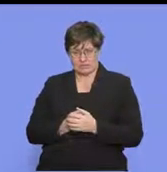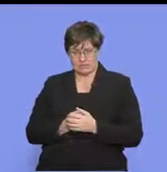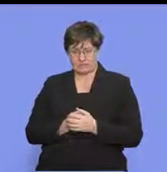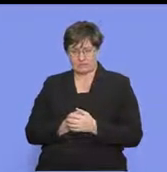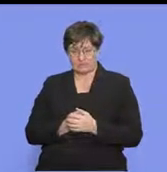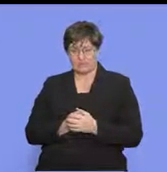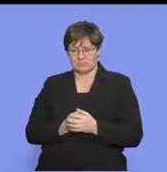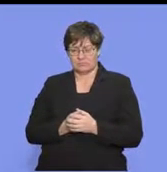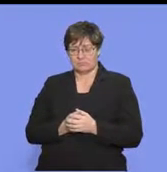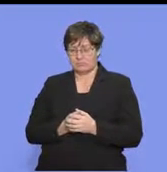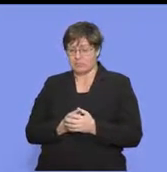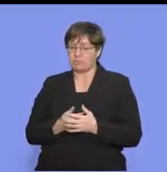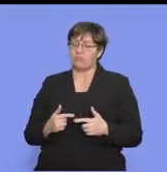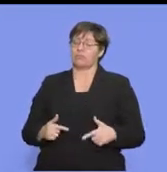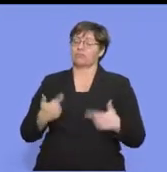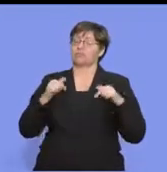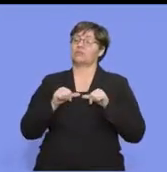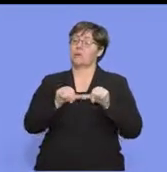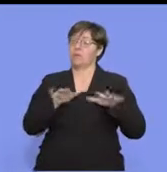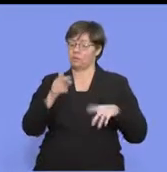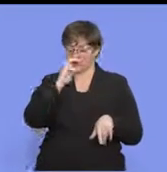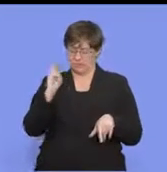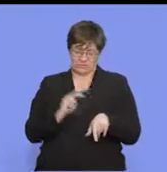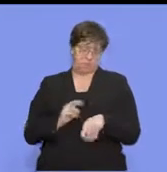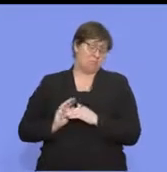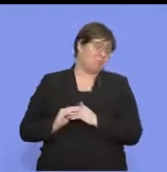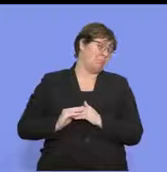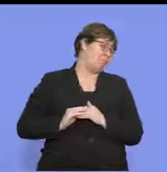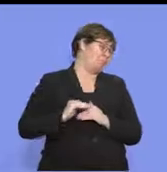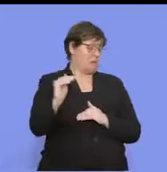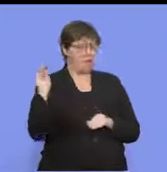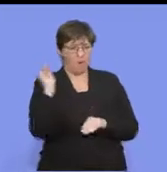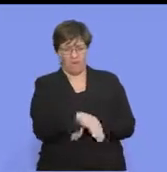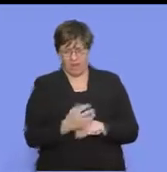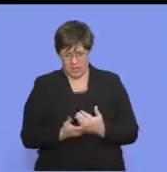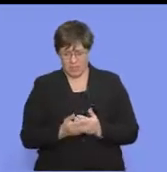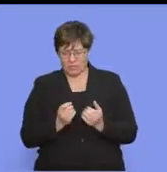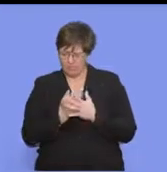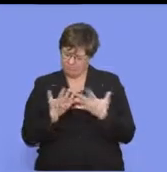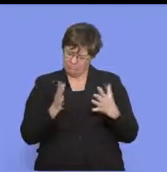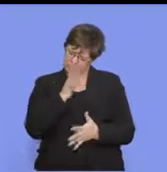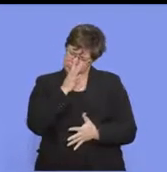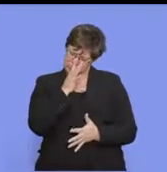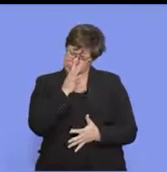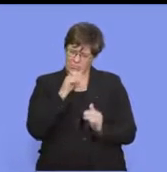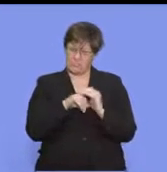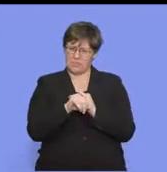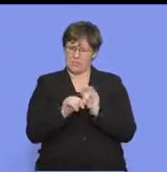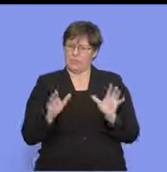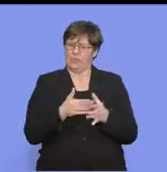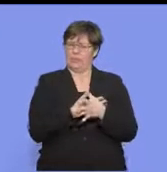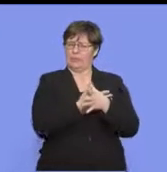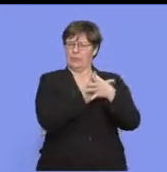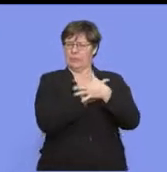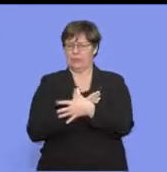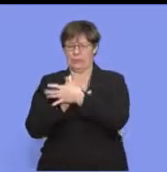is needed for survival of the population or the species. So we have lots and lots of offspring that are produced, and